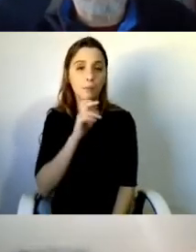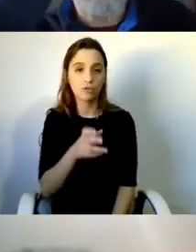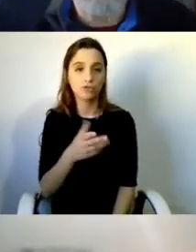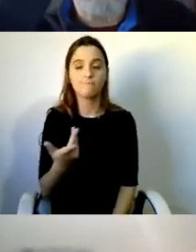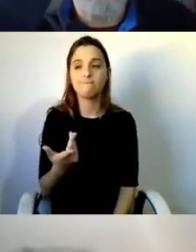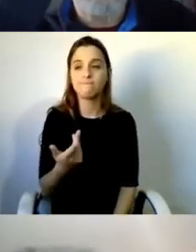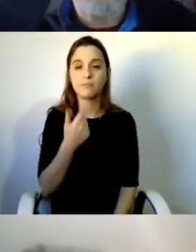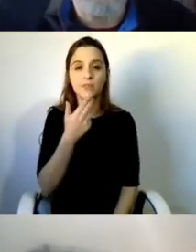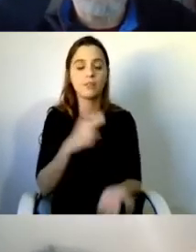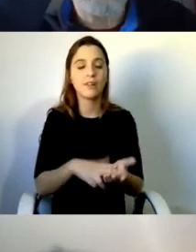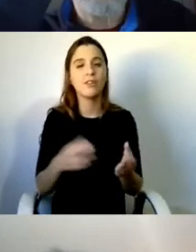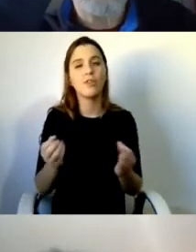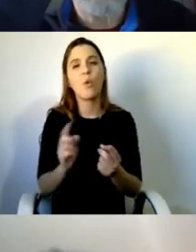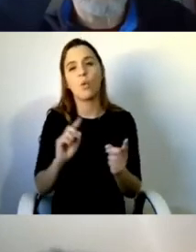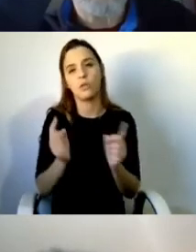news.